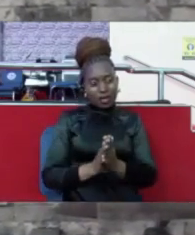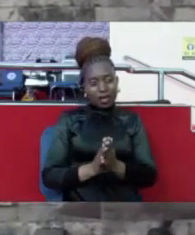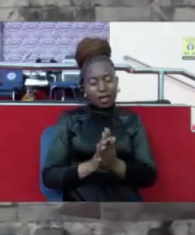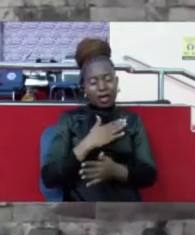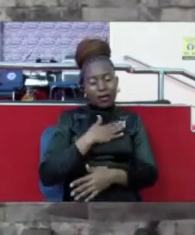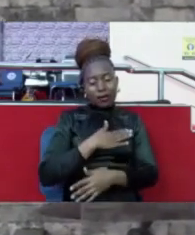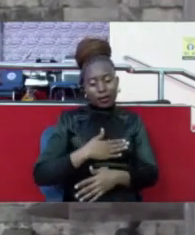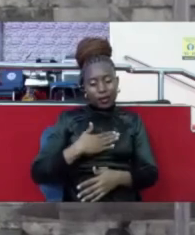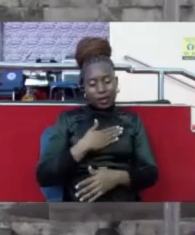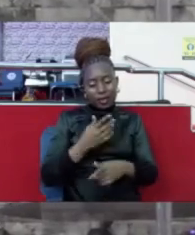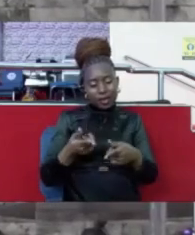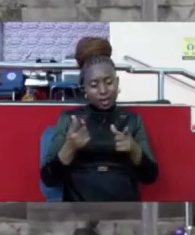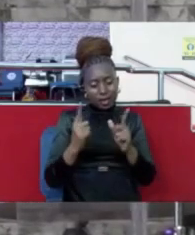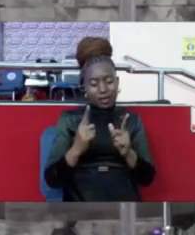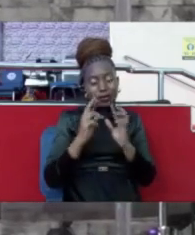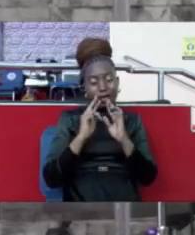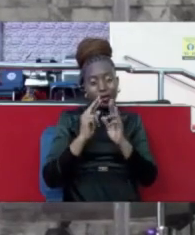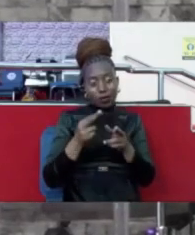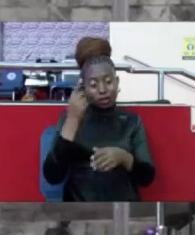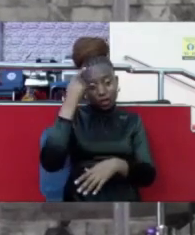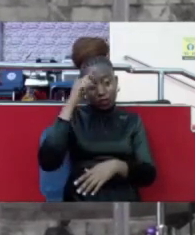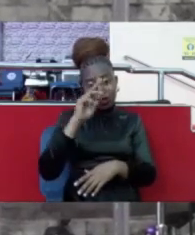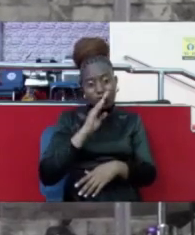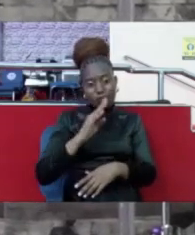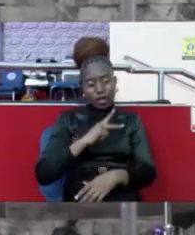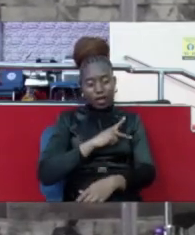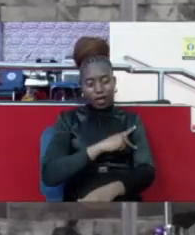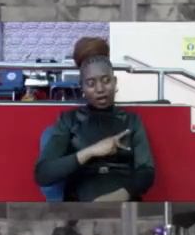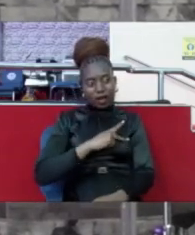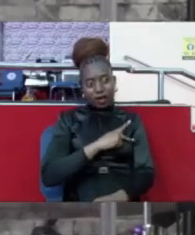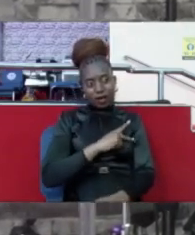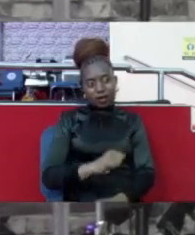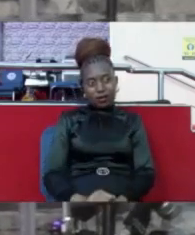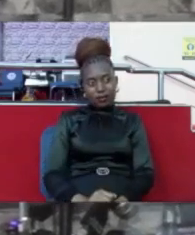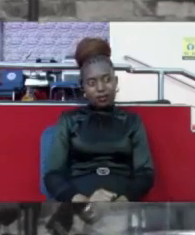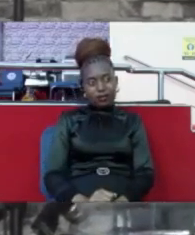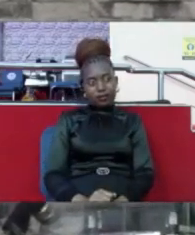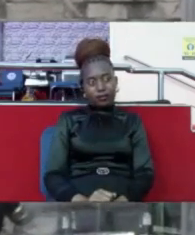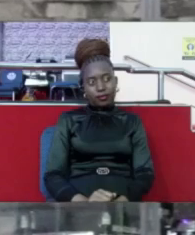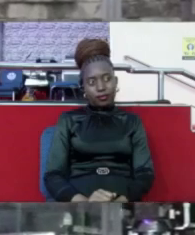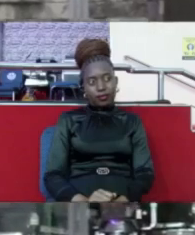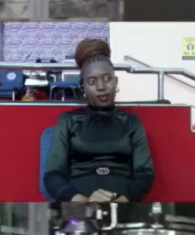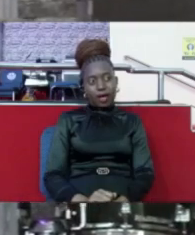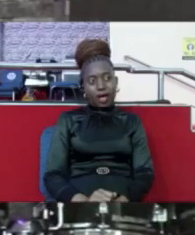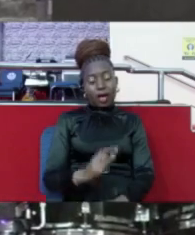Wacha tushtakiwe kwa ukarimu wetu. Now, one way that you can do this